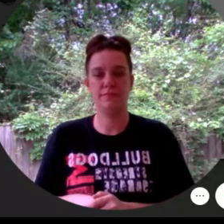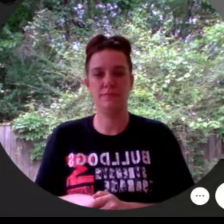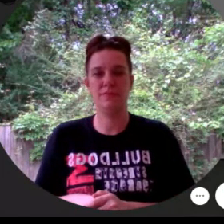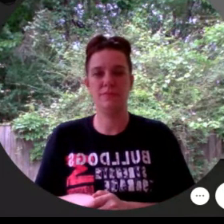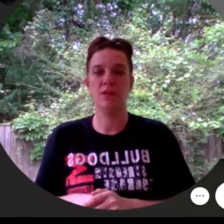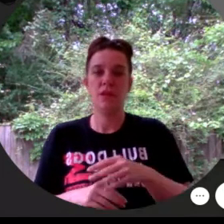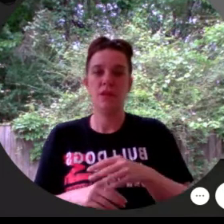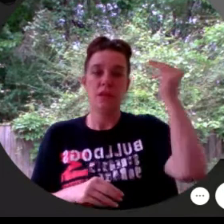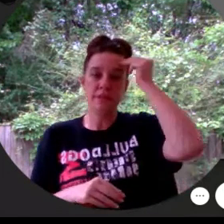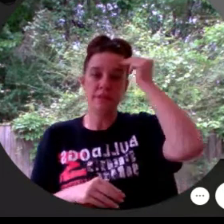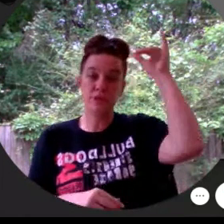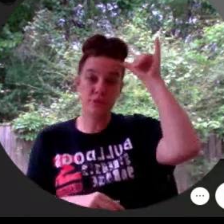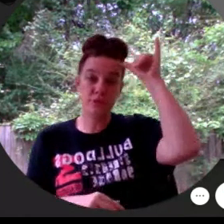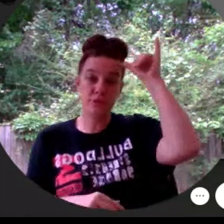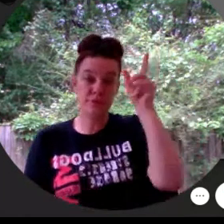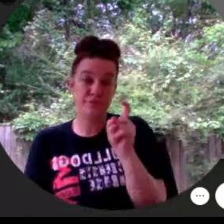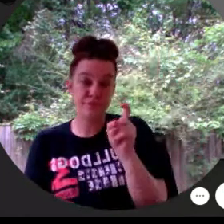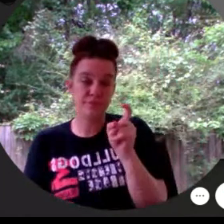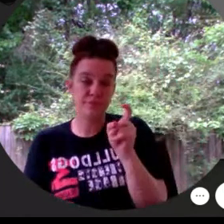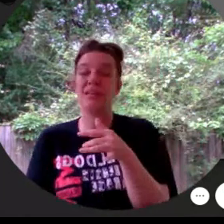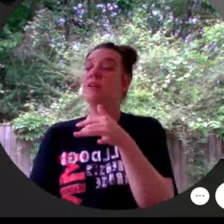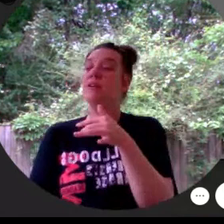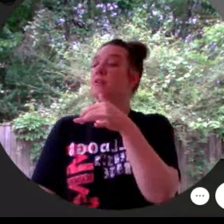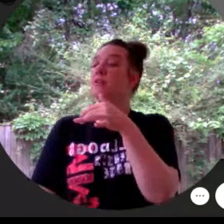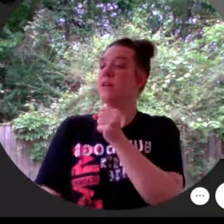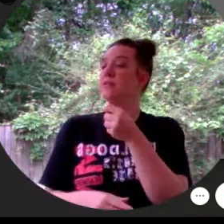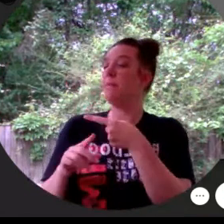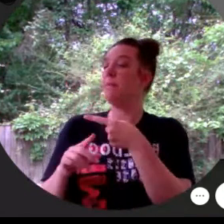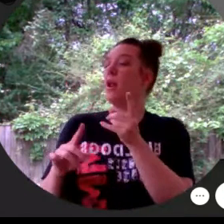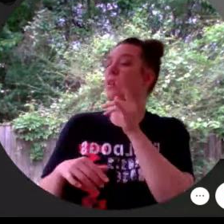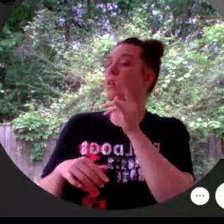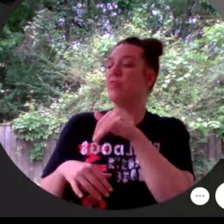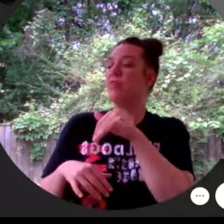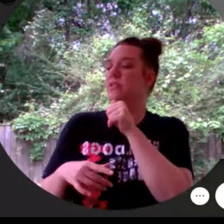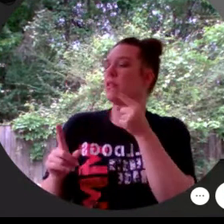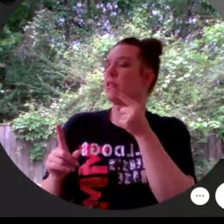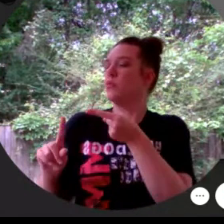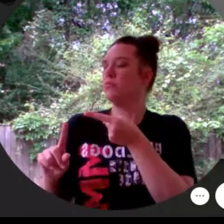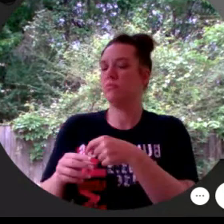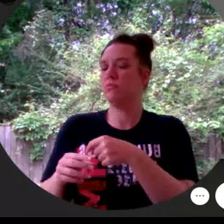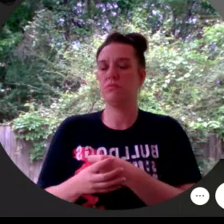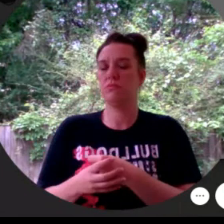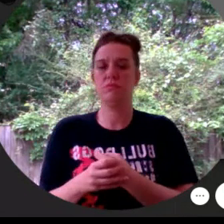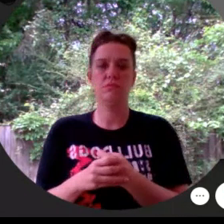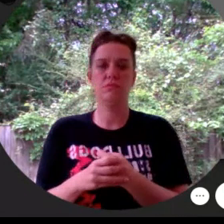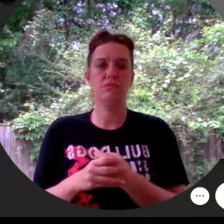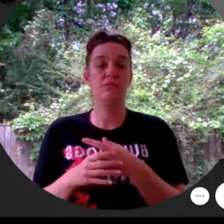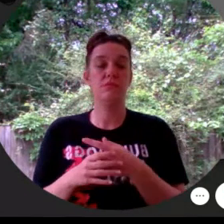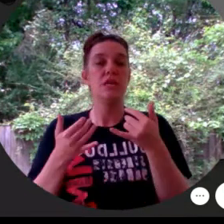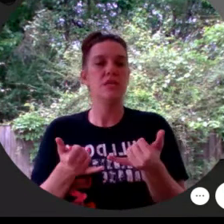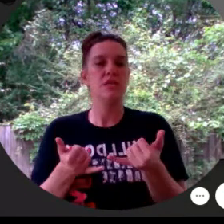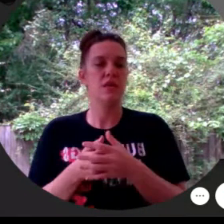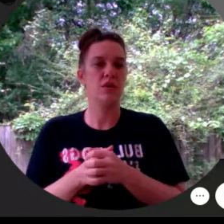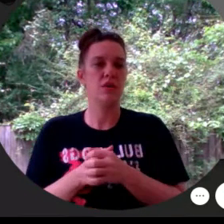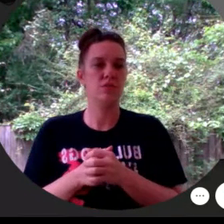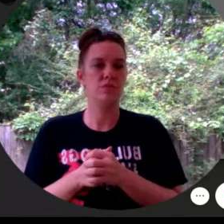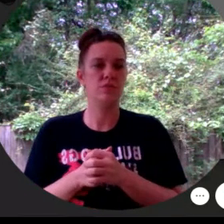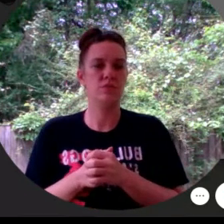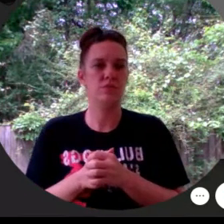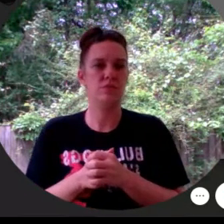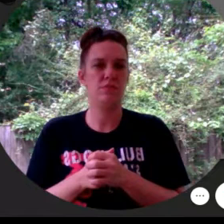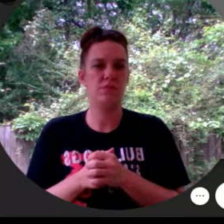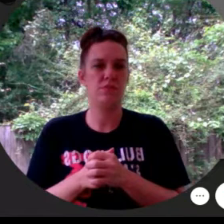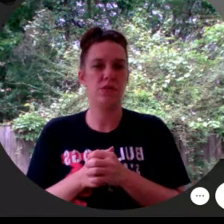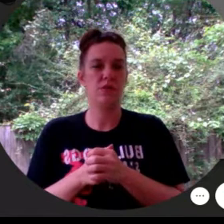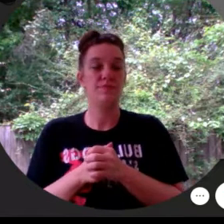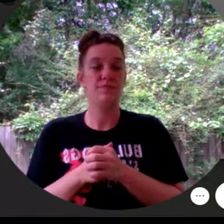Yeager? Yes, but that is not the point. Now, here is what